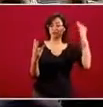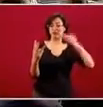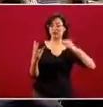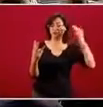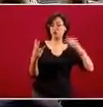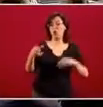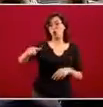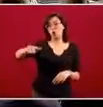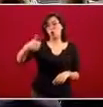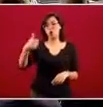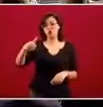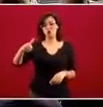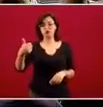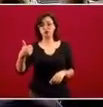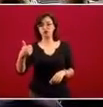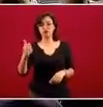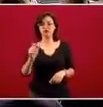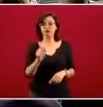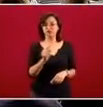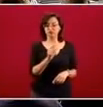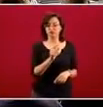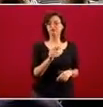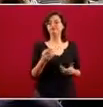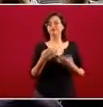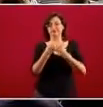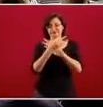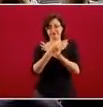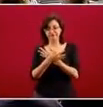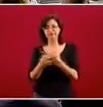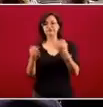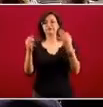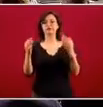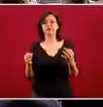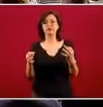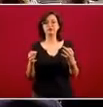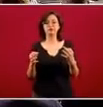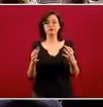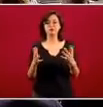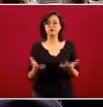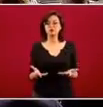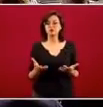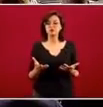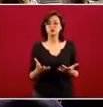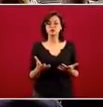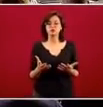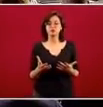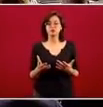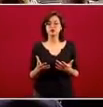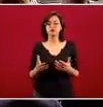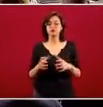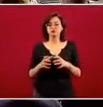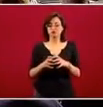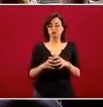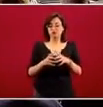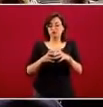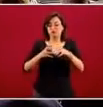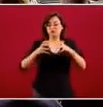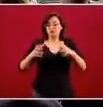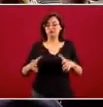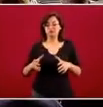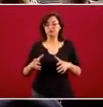13th we had 11 new cases, and that's where we made the announcement that